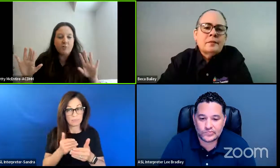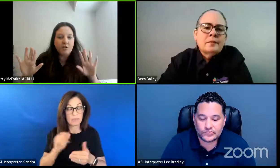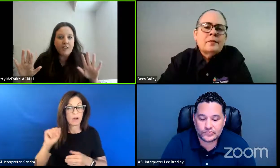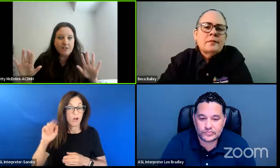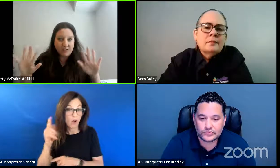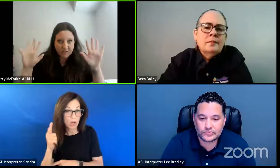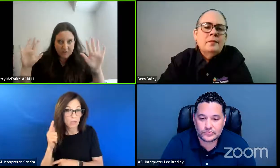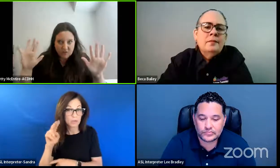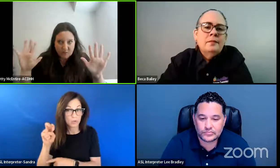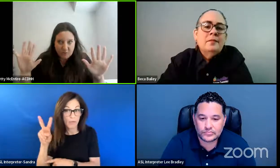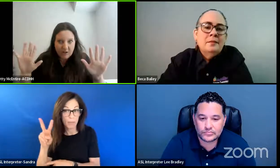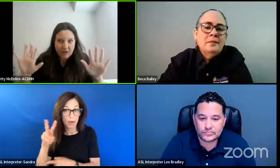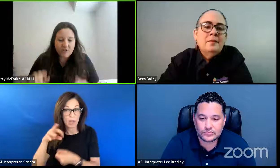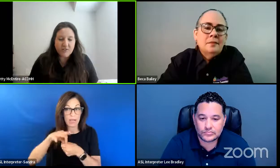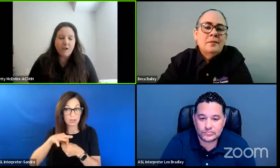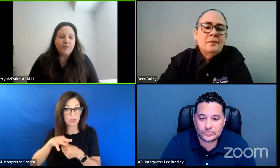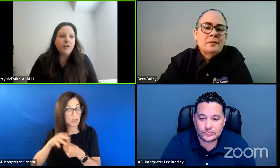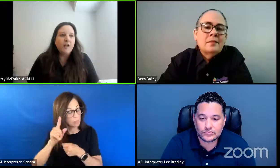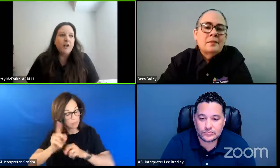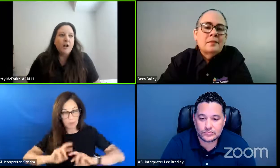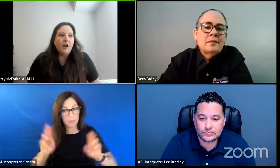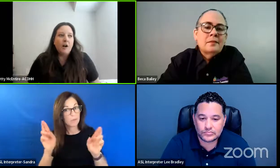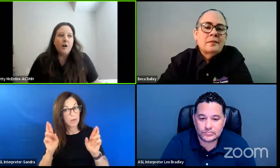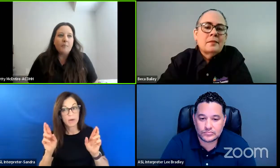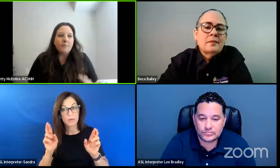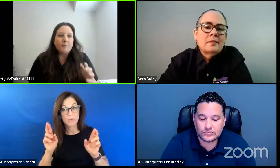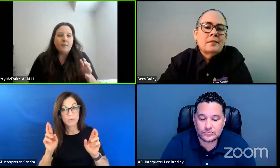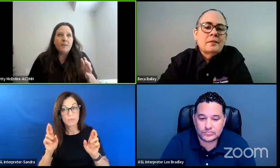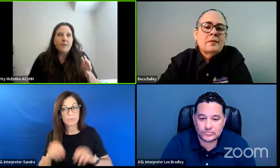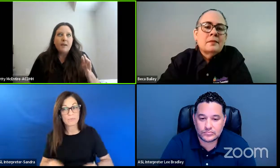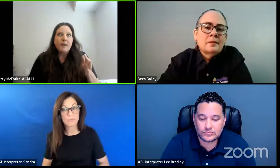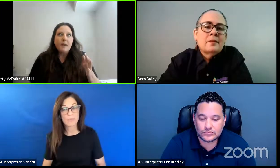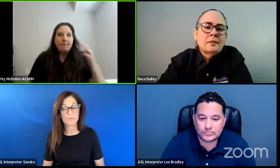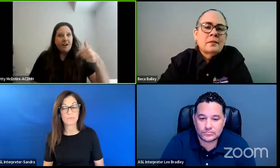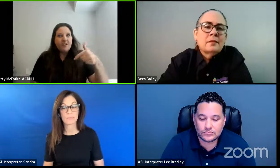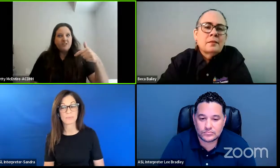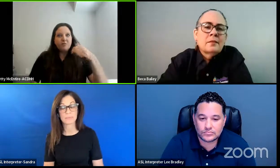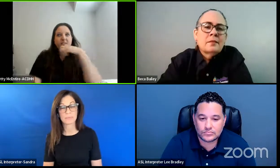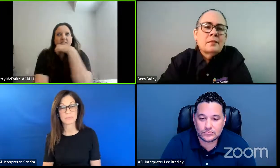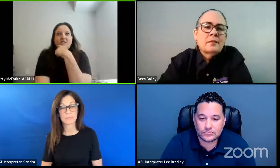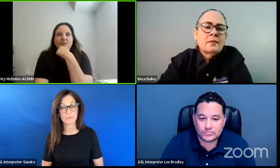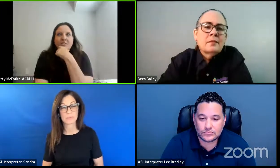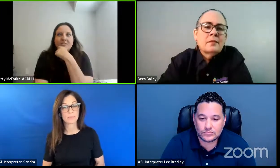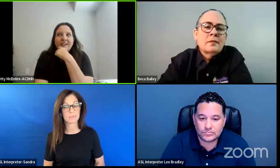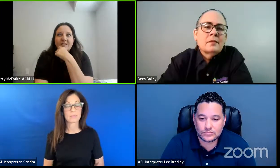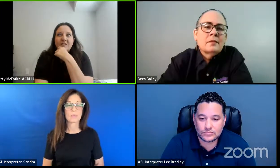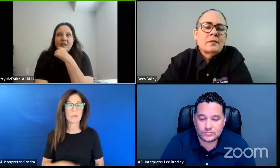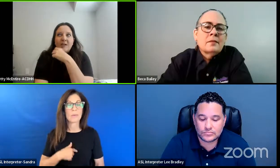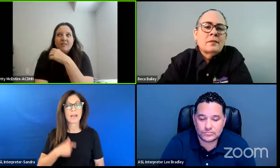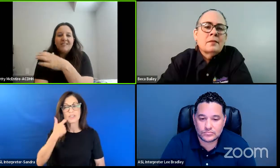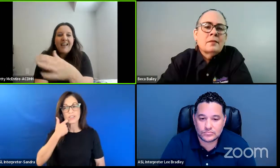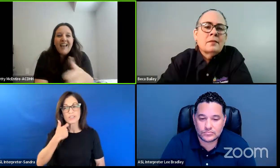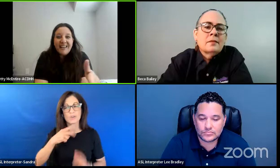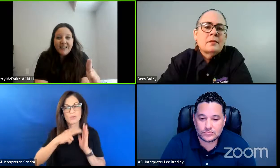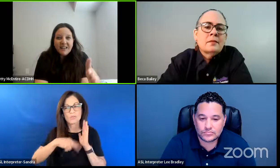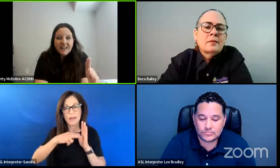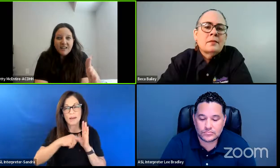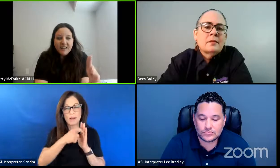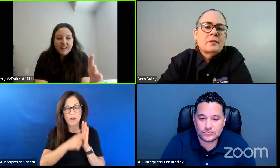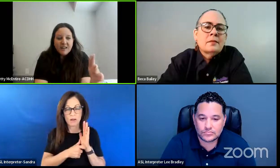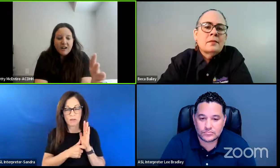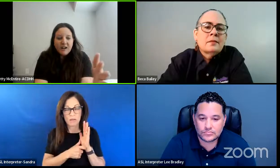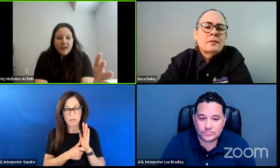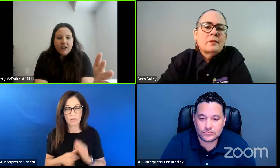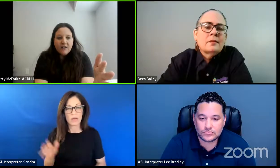and November election. So just prepare yourself. But I just read this article that about 10